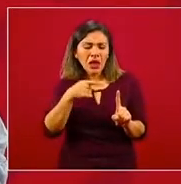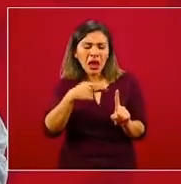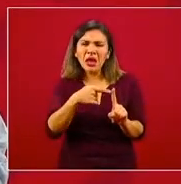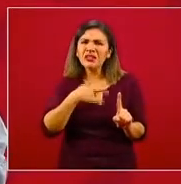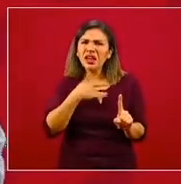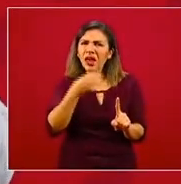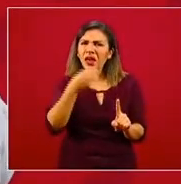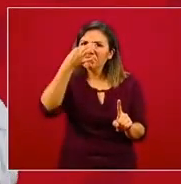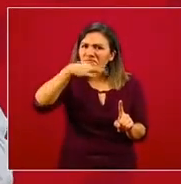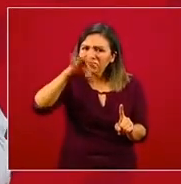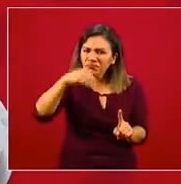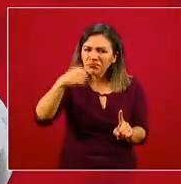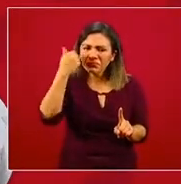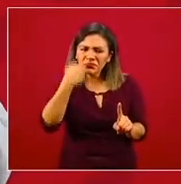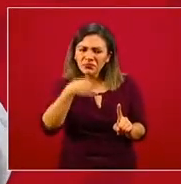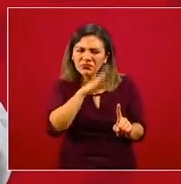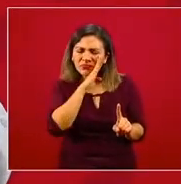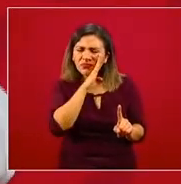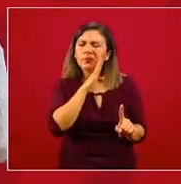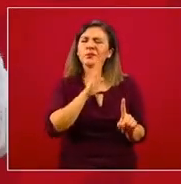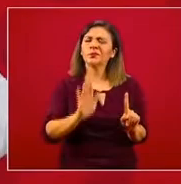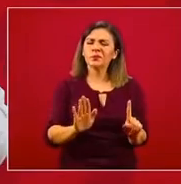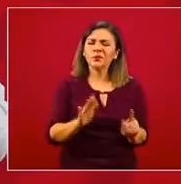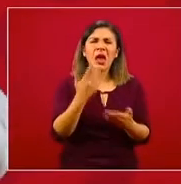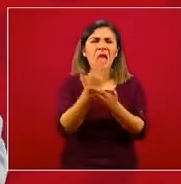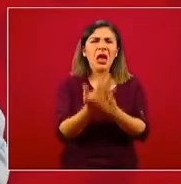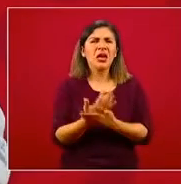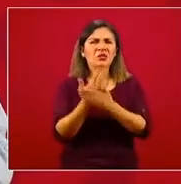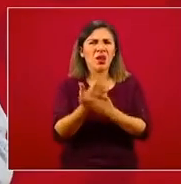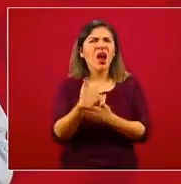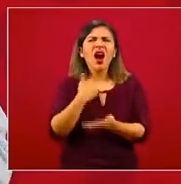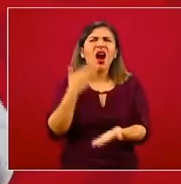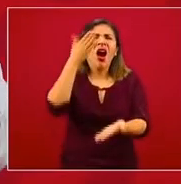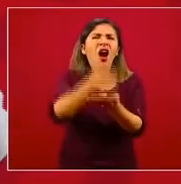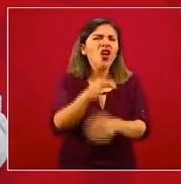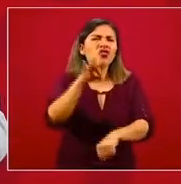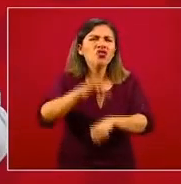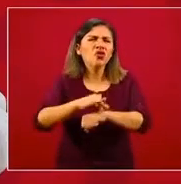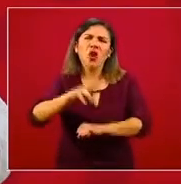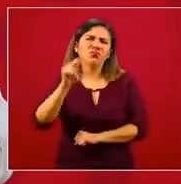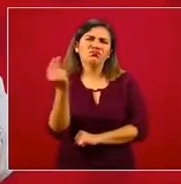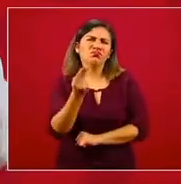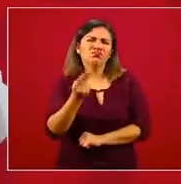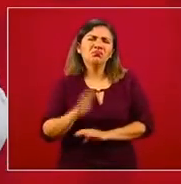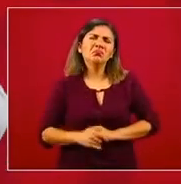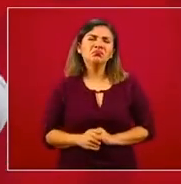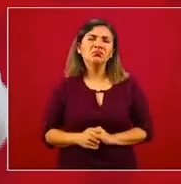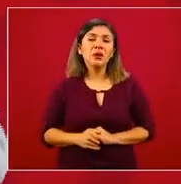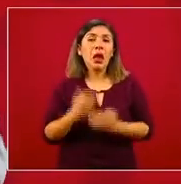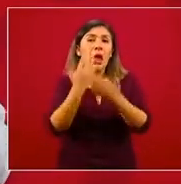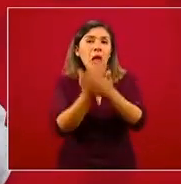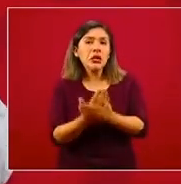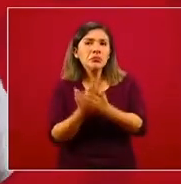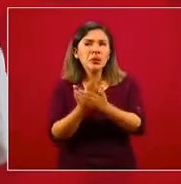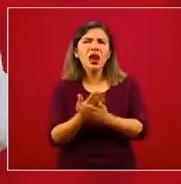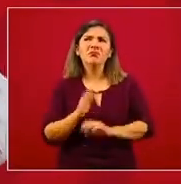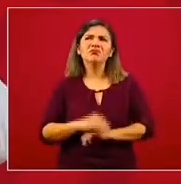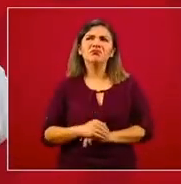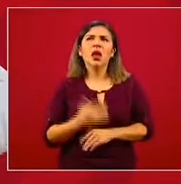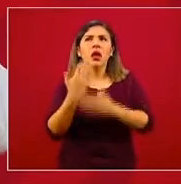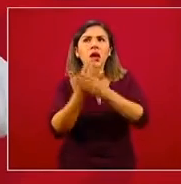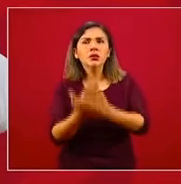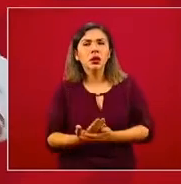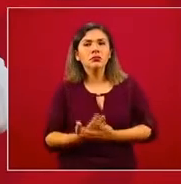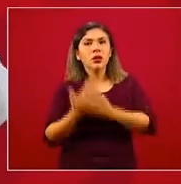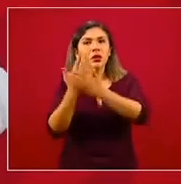COVID, completely healthy. se So espera if they have y no va COVID a symptoms, consulta, they y se might espera y not no va a go to see a consulta, y se doctor, espera